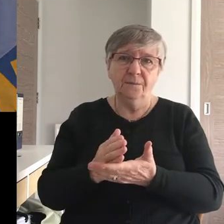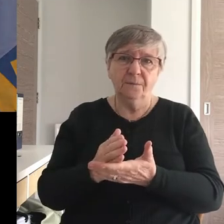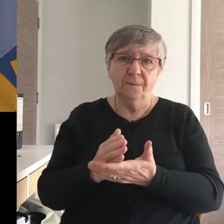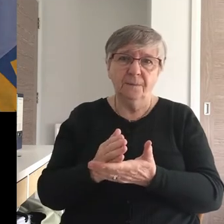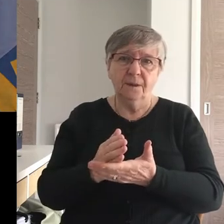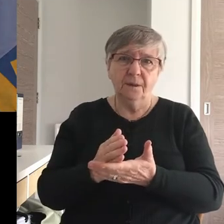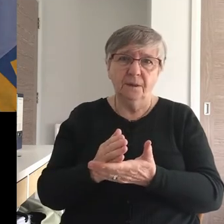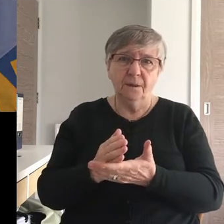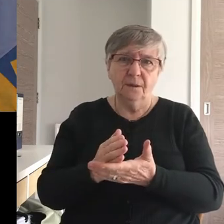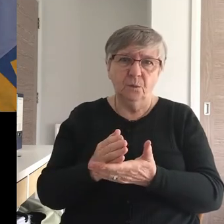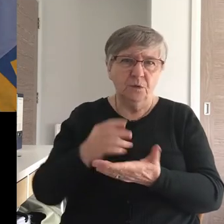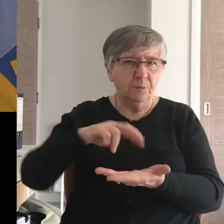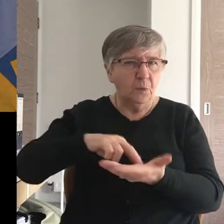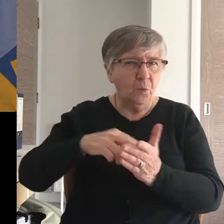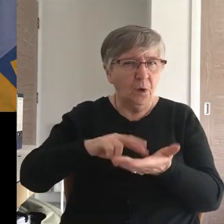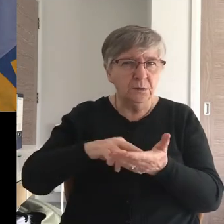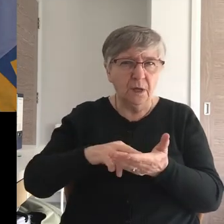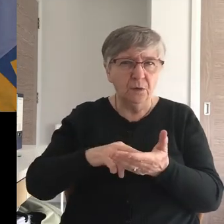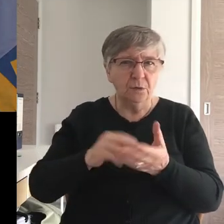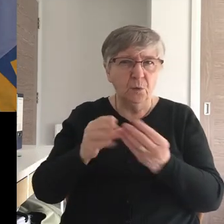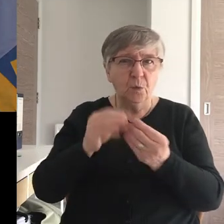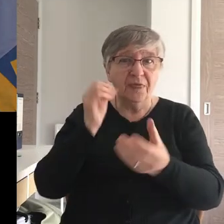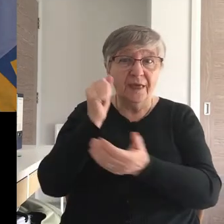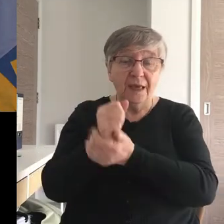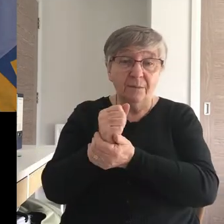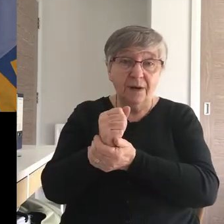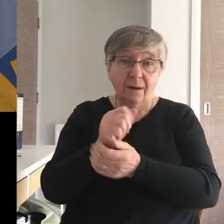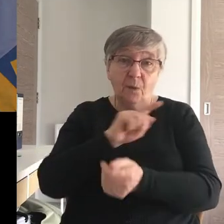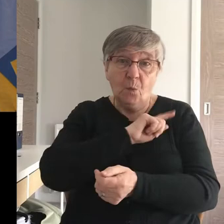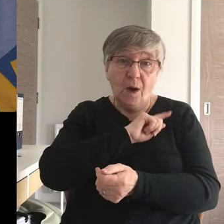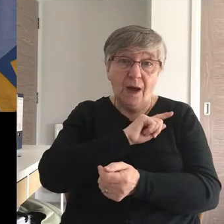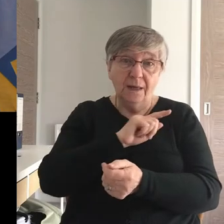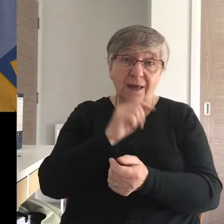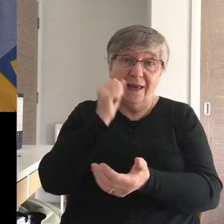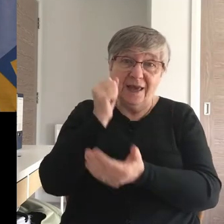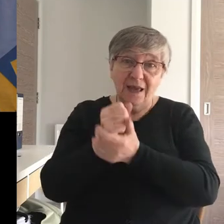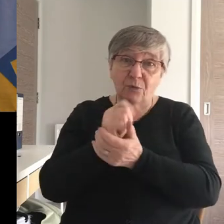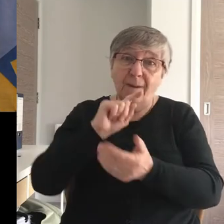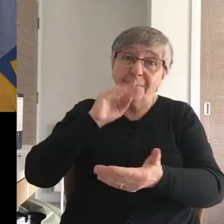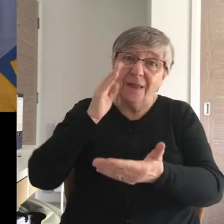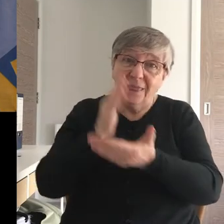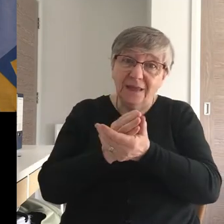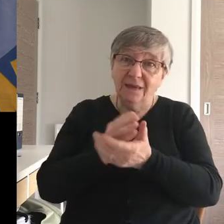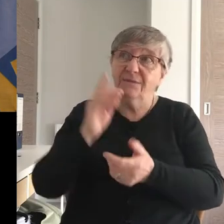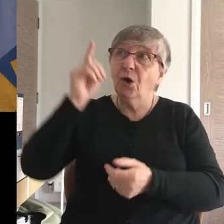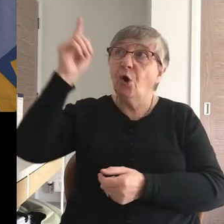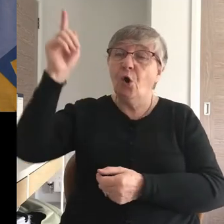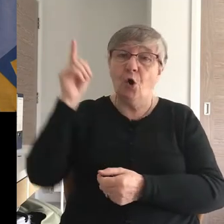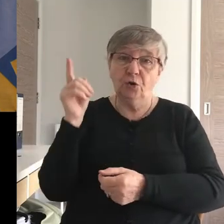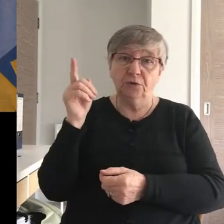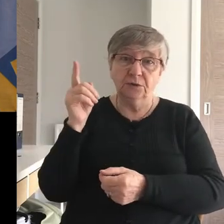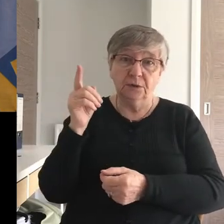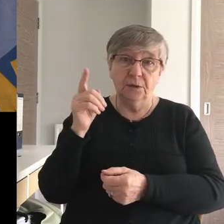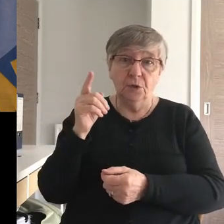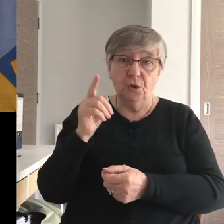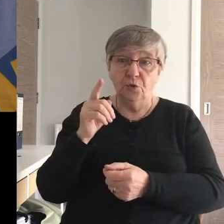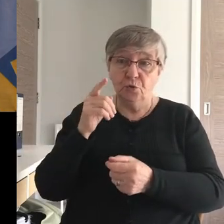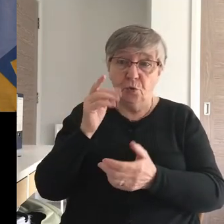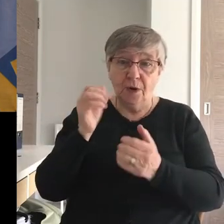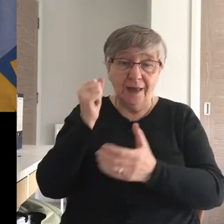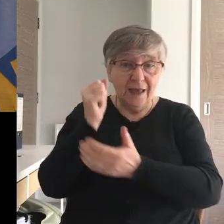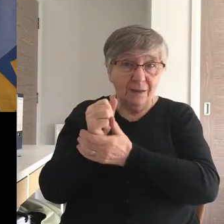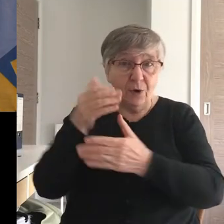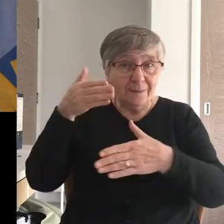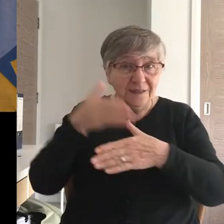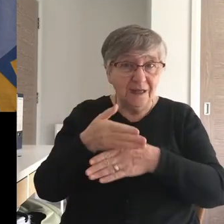was being worked out here by Abraham as he believed God. Here was belief and action working together.